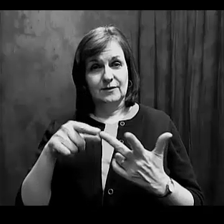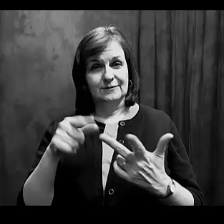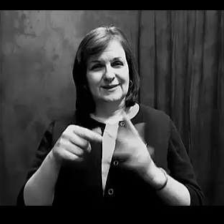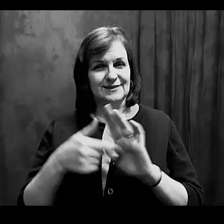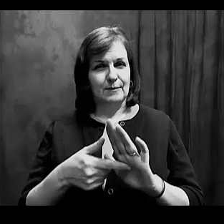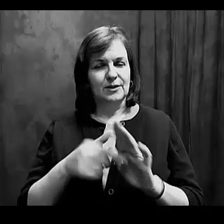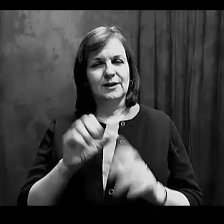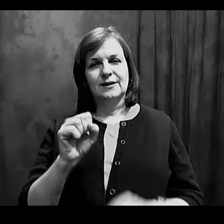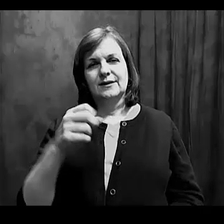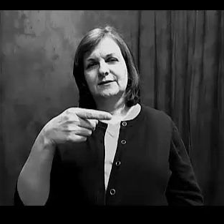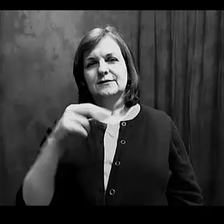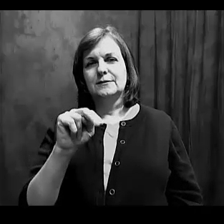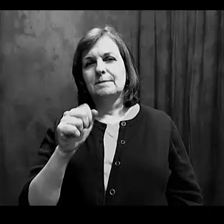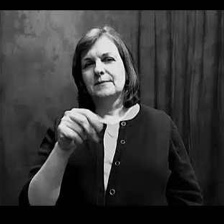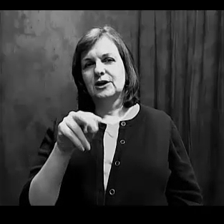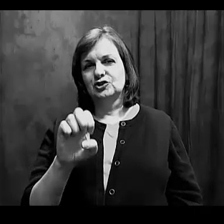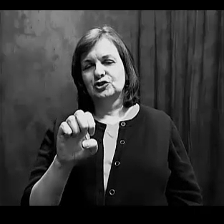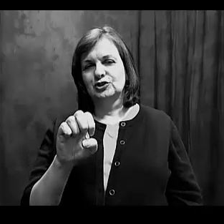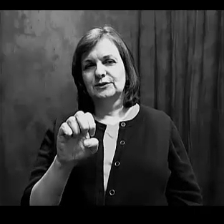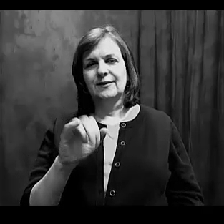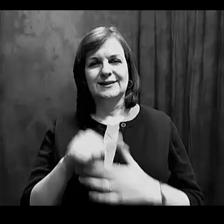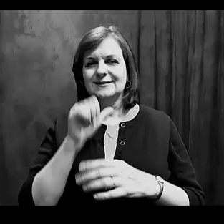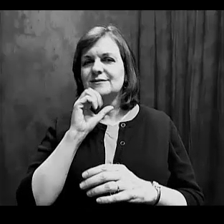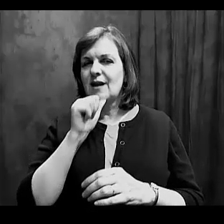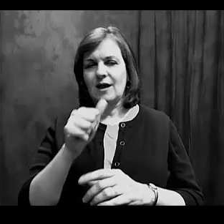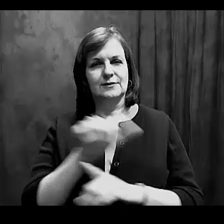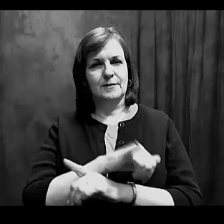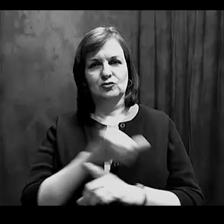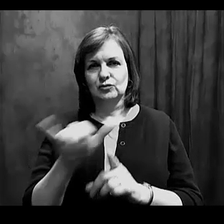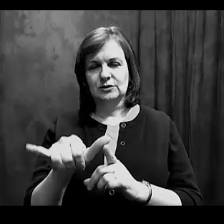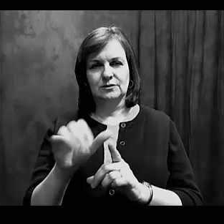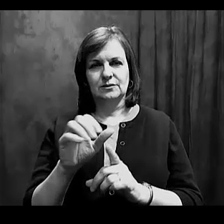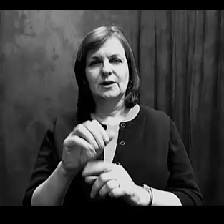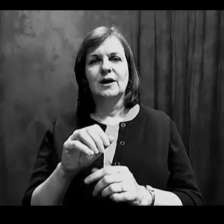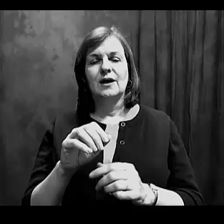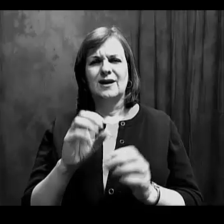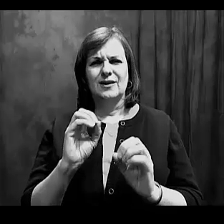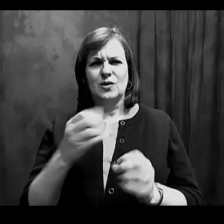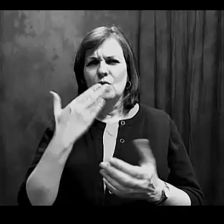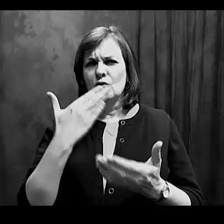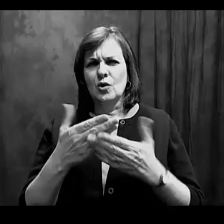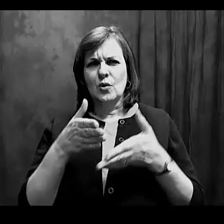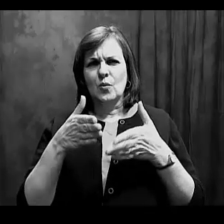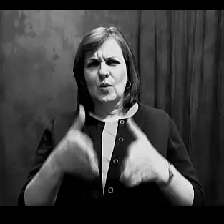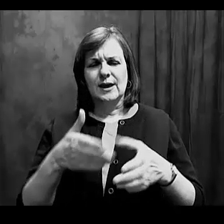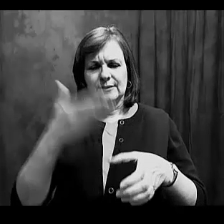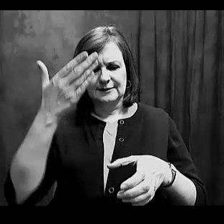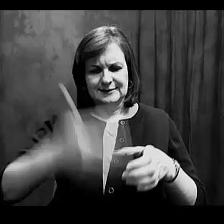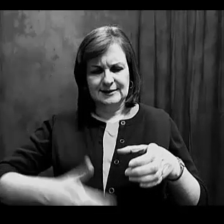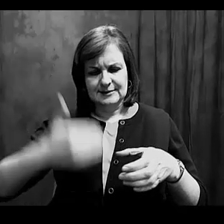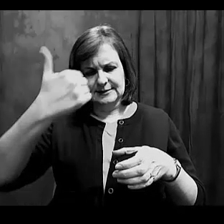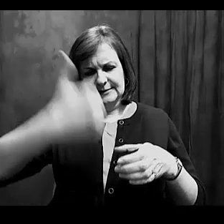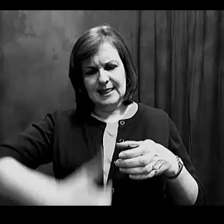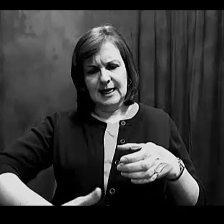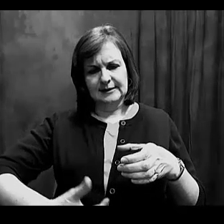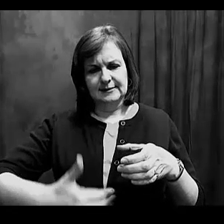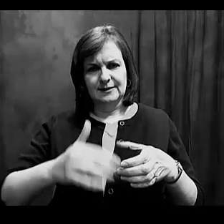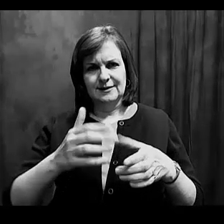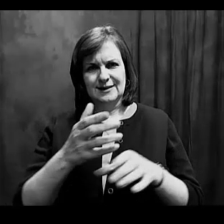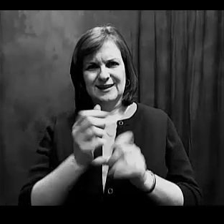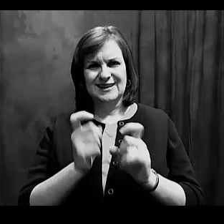our sponge. Falls into our asymmetric category. You see, there's no good way to slice